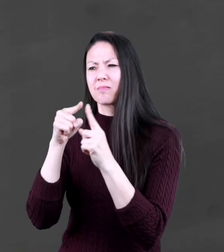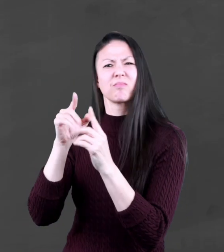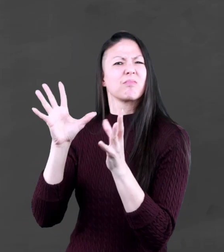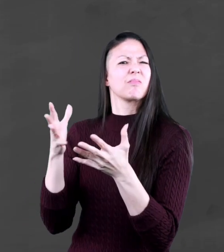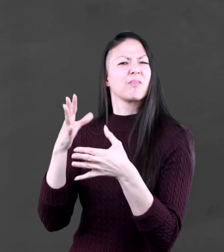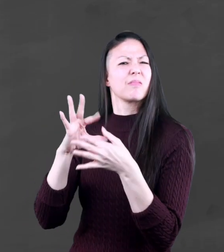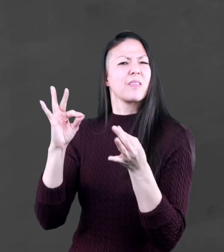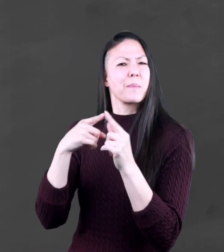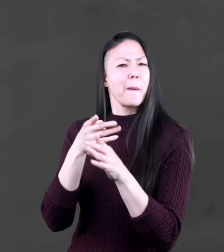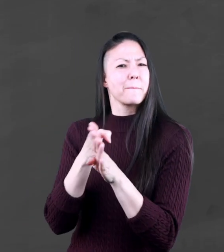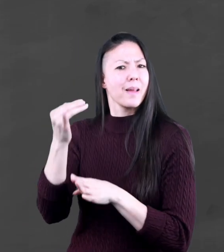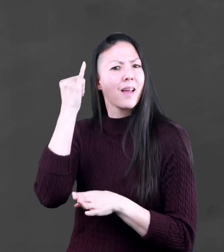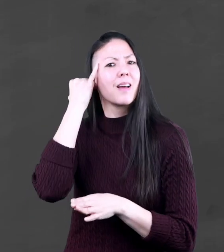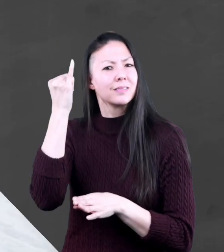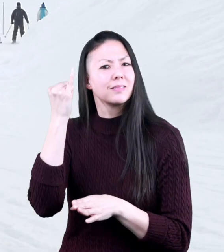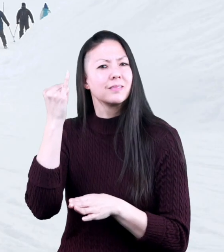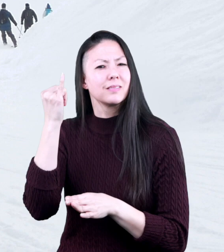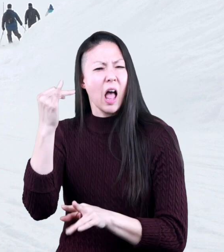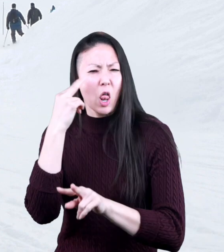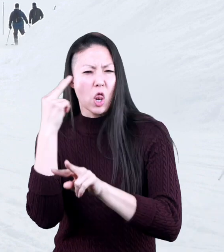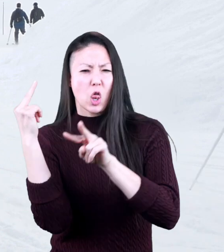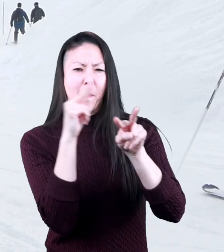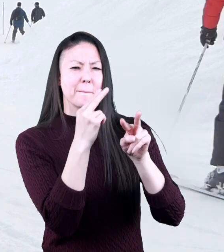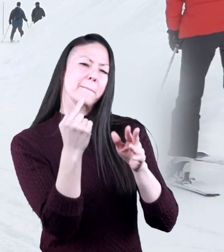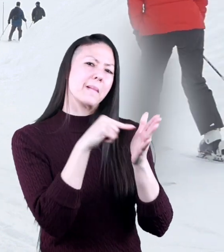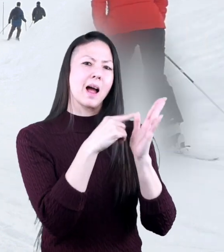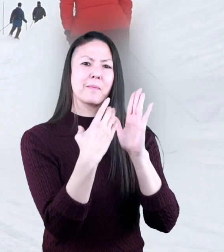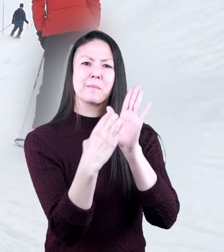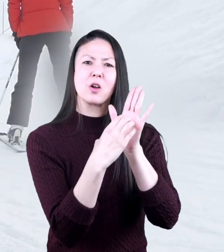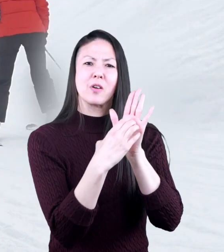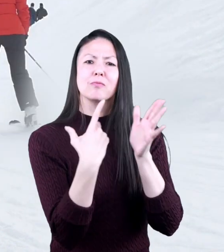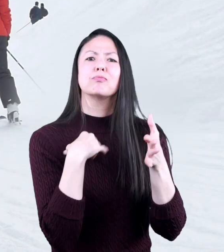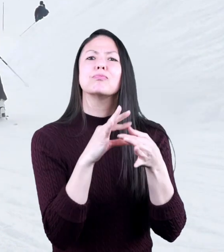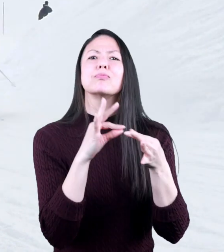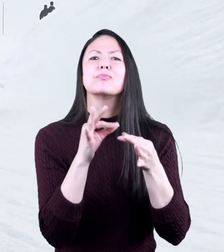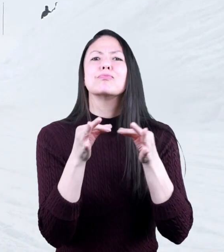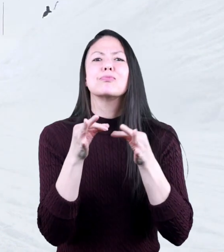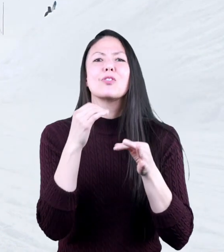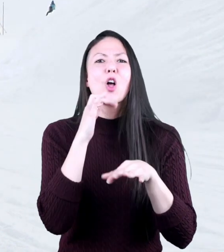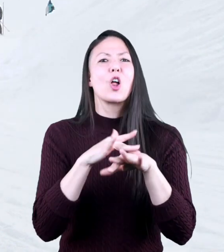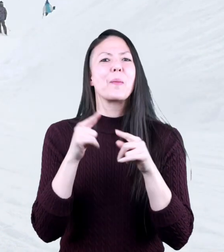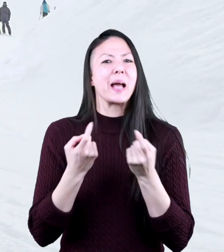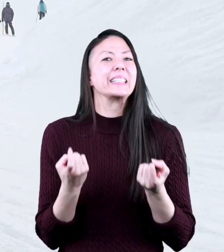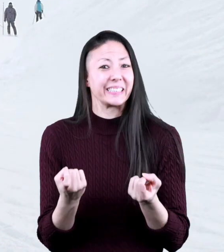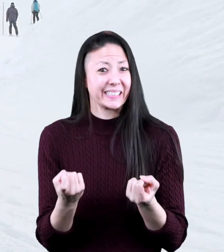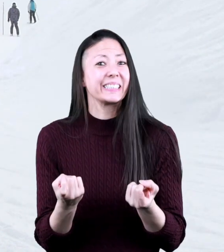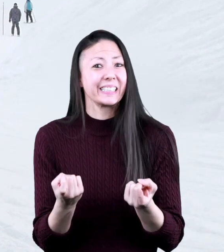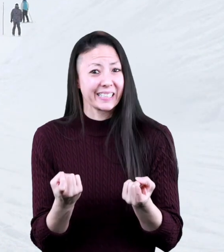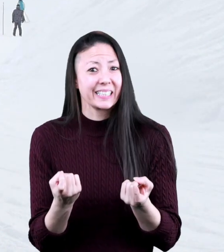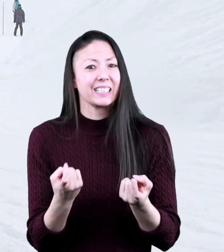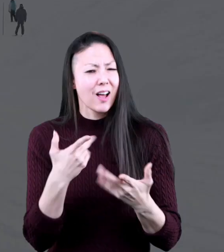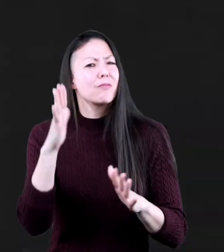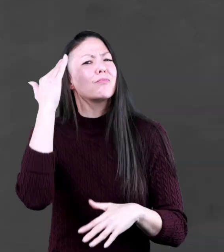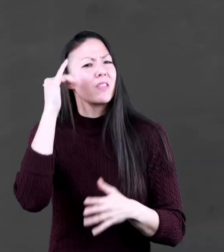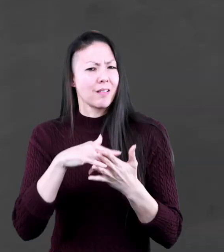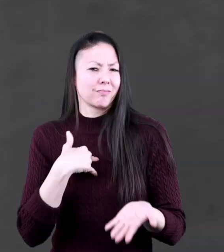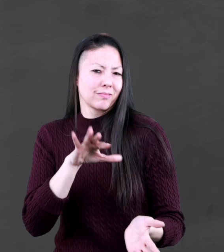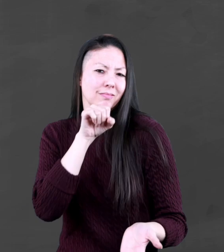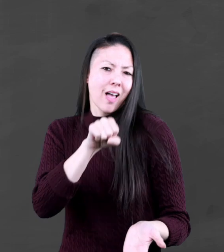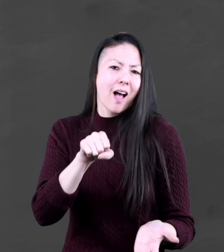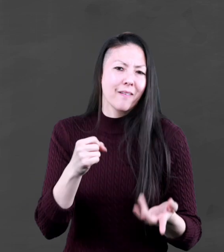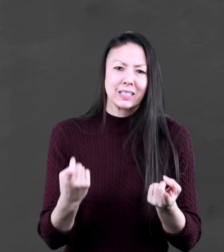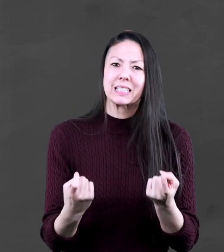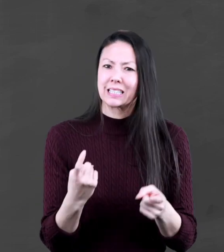information about the main idea. Hey, let's go back to the paragraph that we read earlier about loving to ski. We